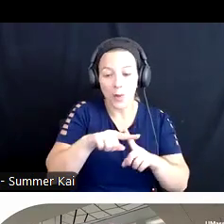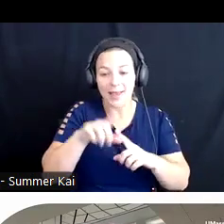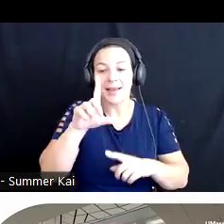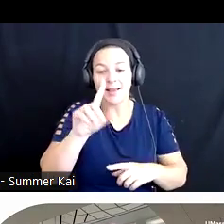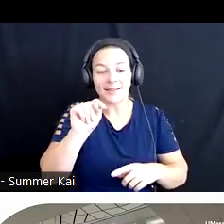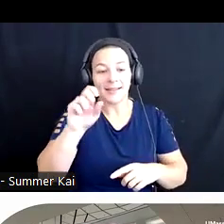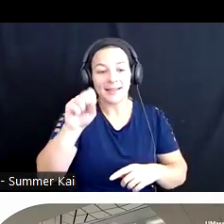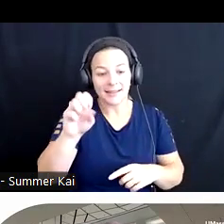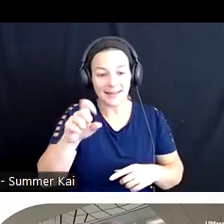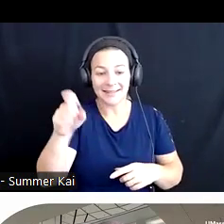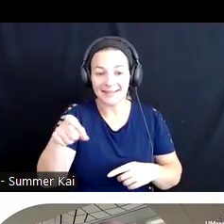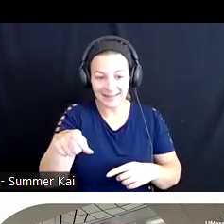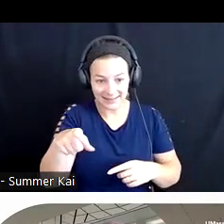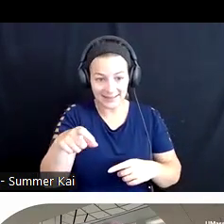needs